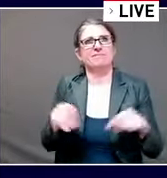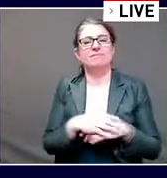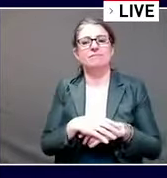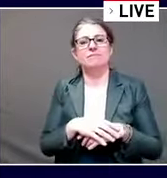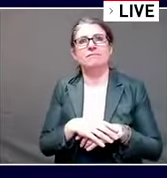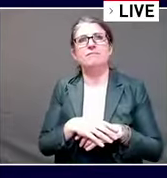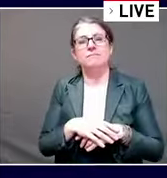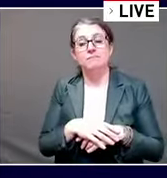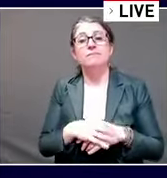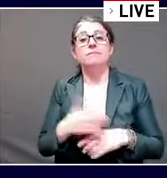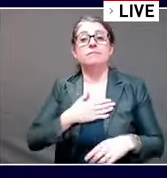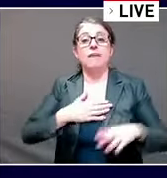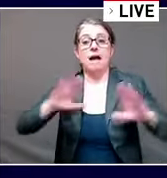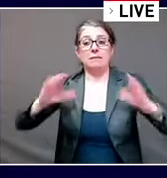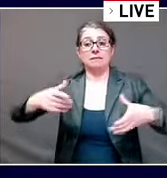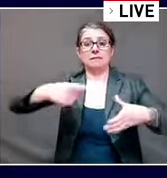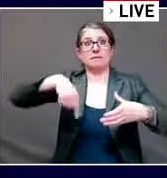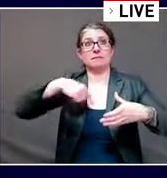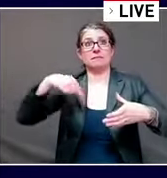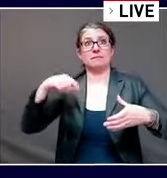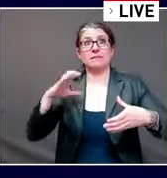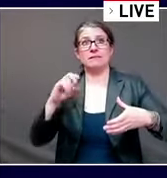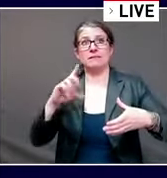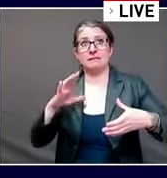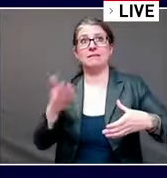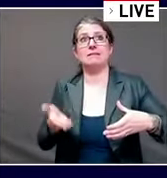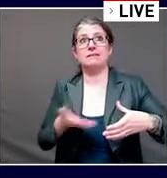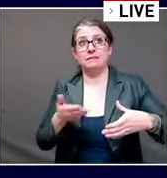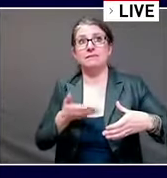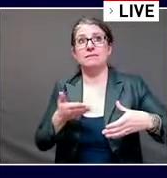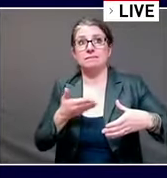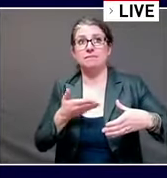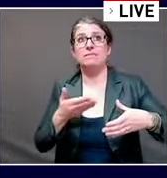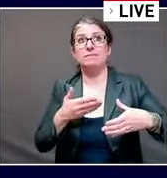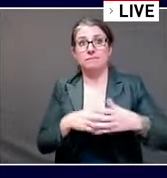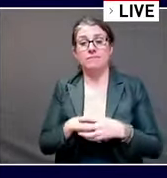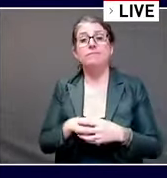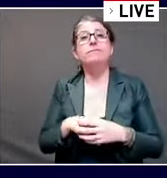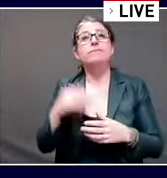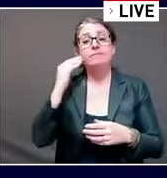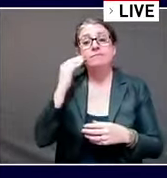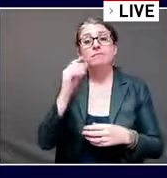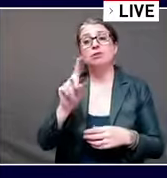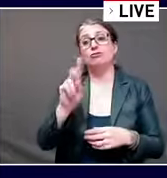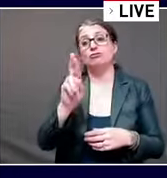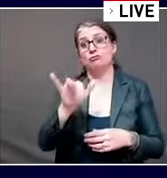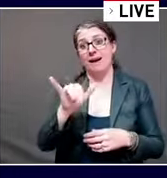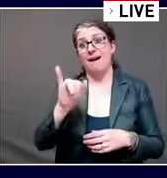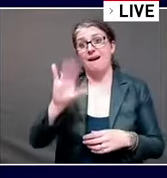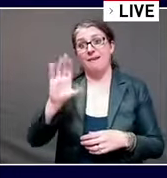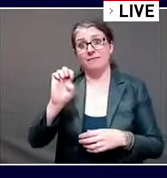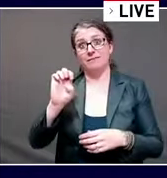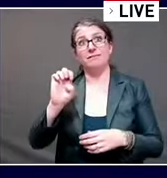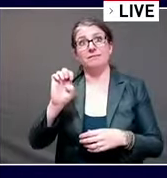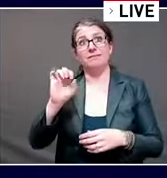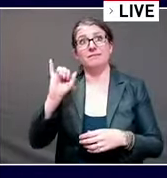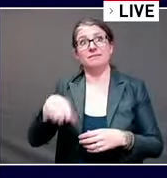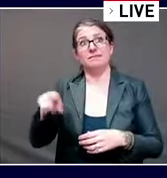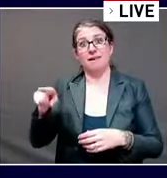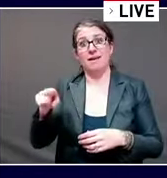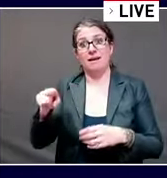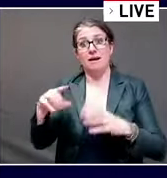or tons of dry ice we would need, and then where are we going to get the ultra insulated gloves and goggles to protect the people